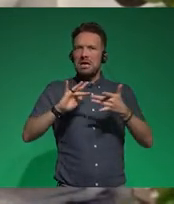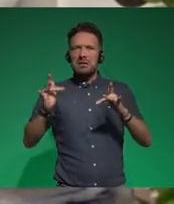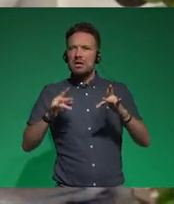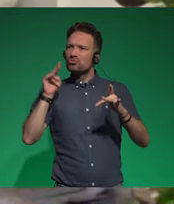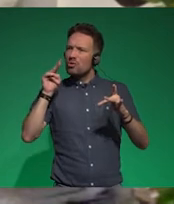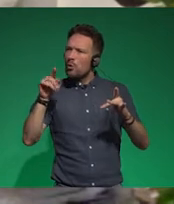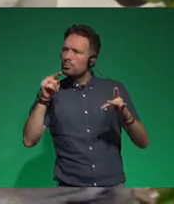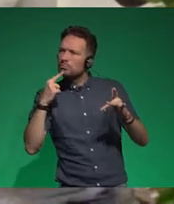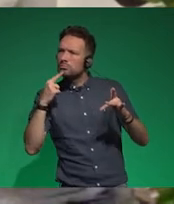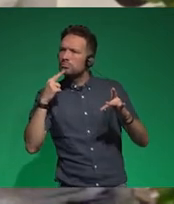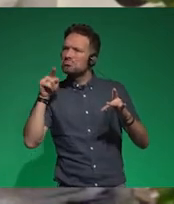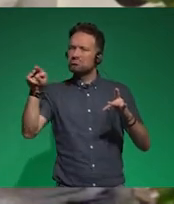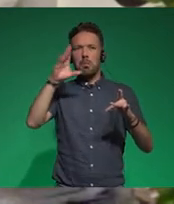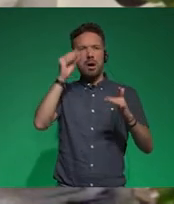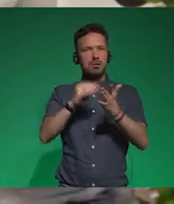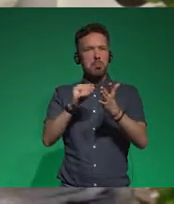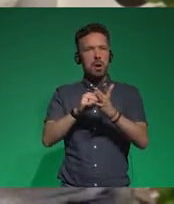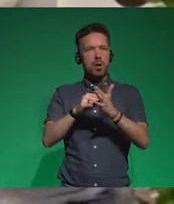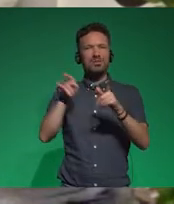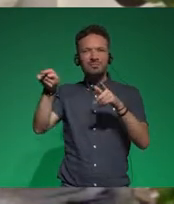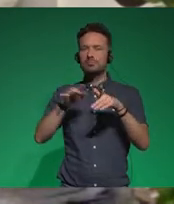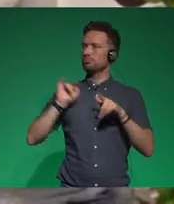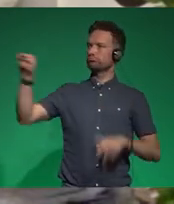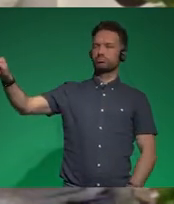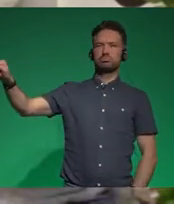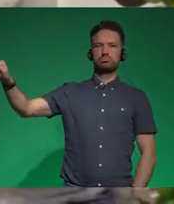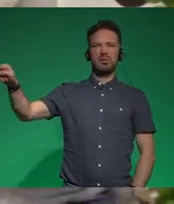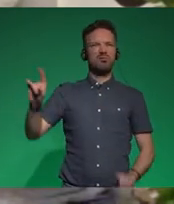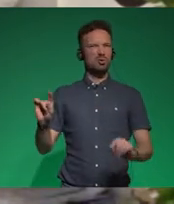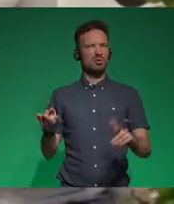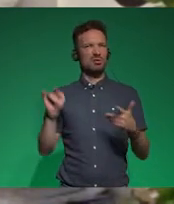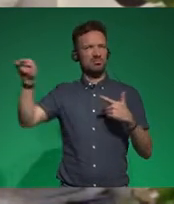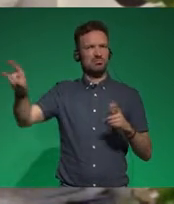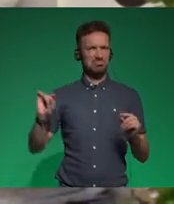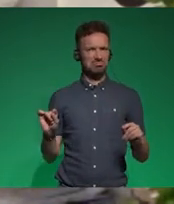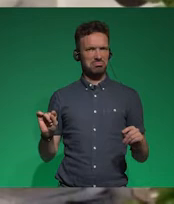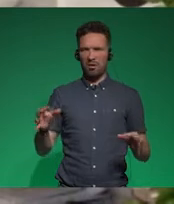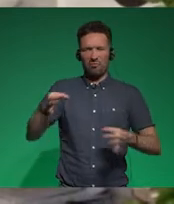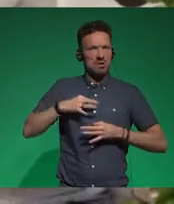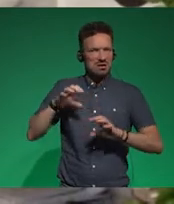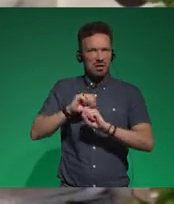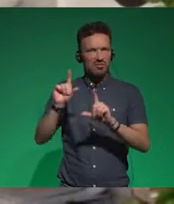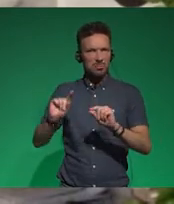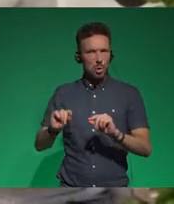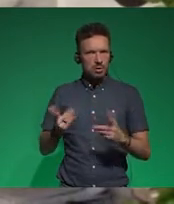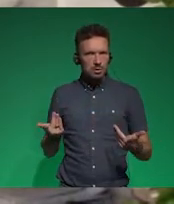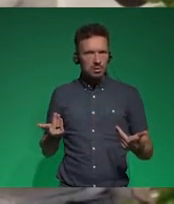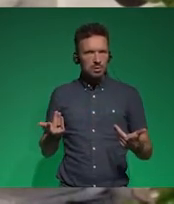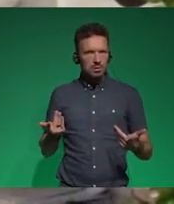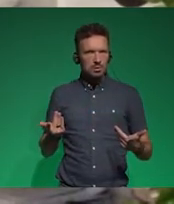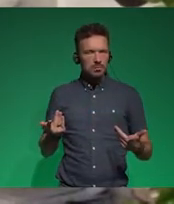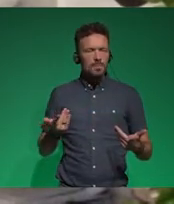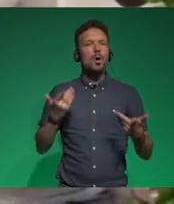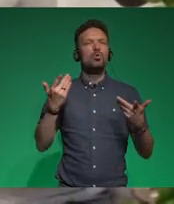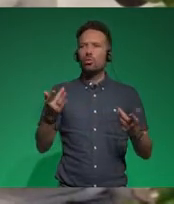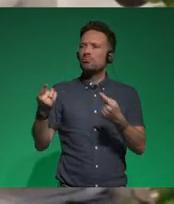already happened. So now it's the invisible thing, but everything they can say in the caption. So, you know, so in the